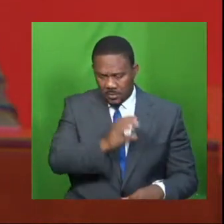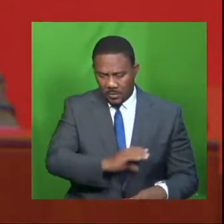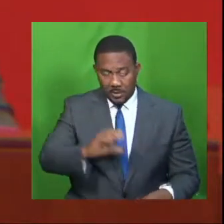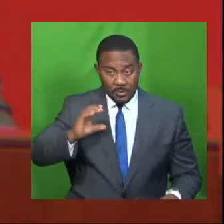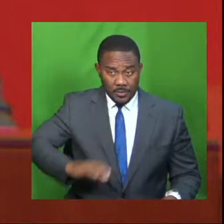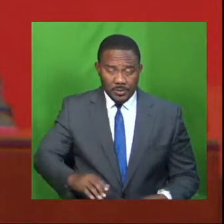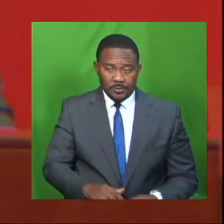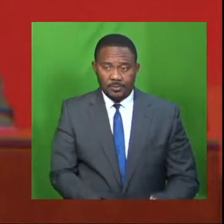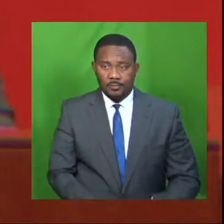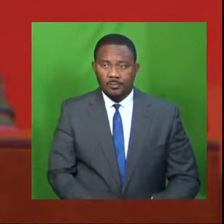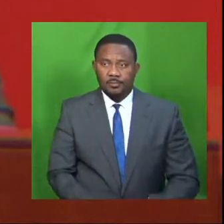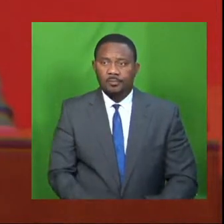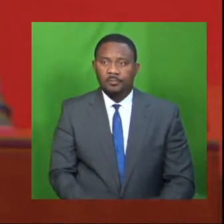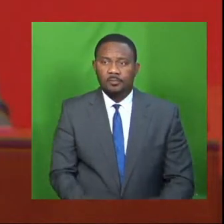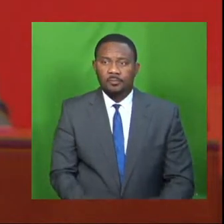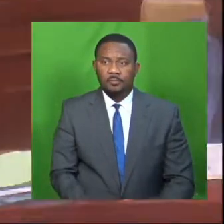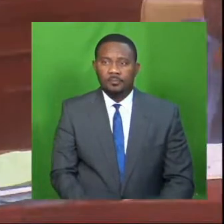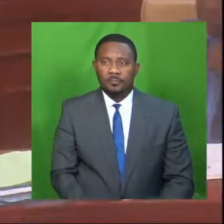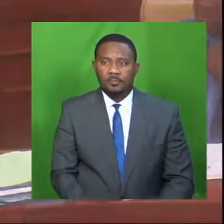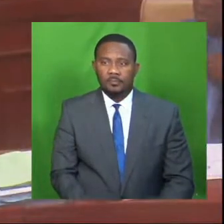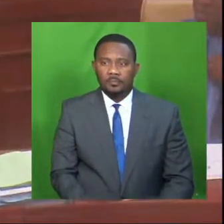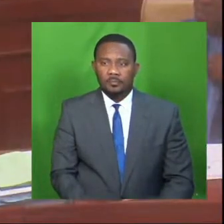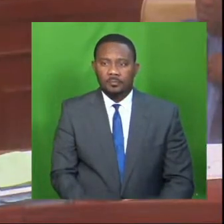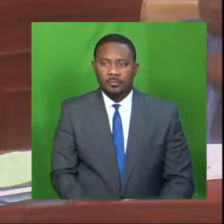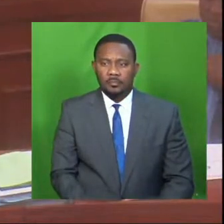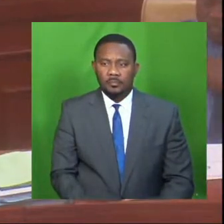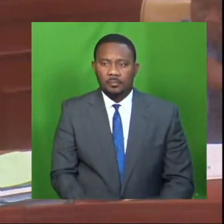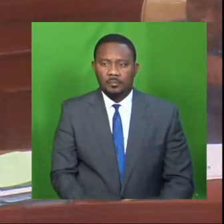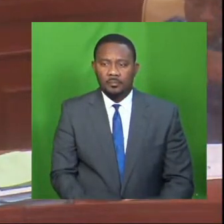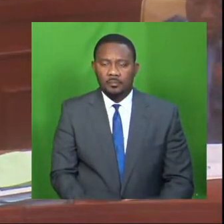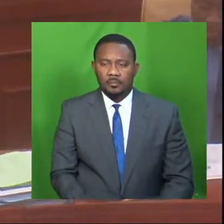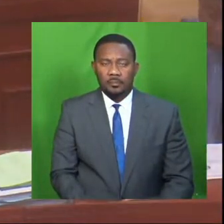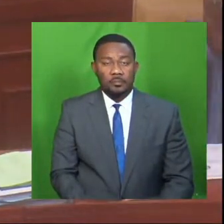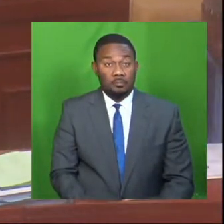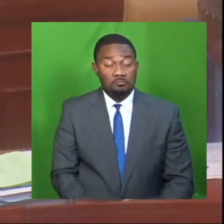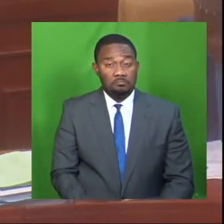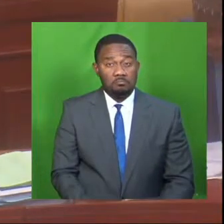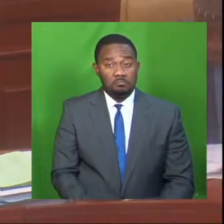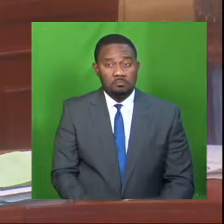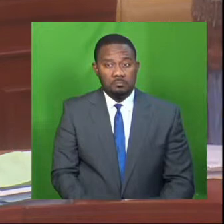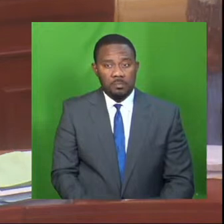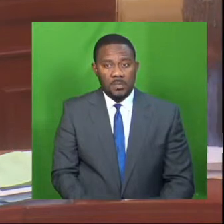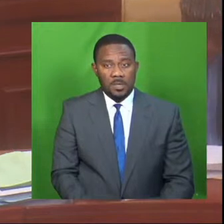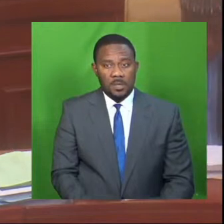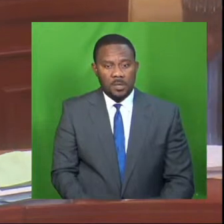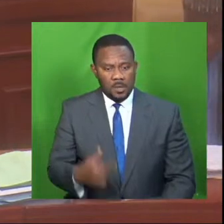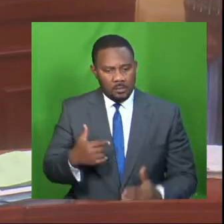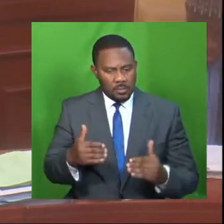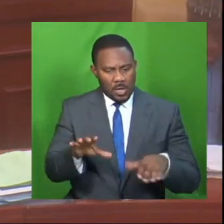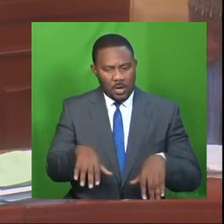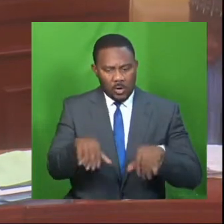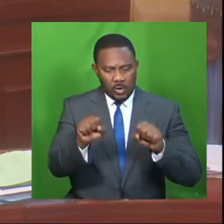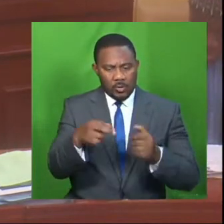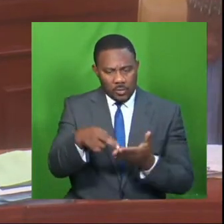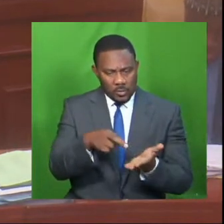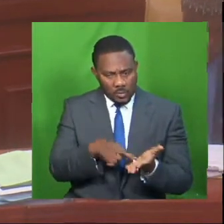Speaker, the C and the C, we have two items. So we should be doing the II. We've done just